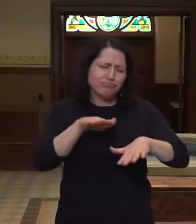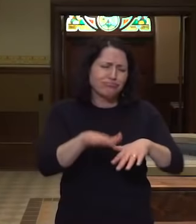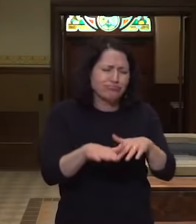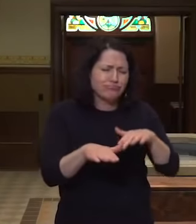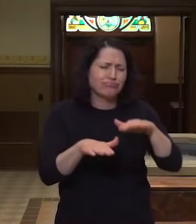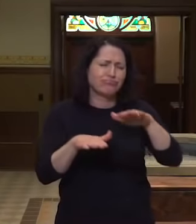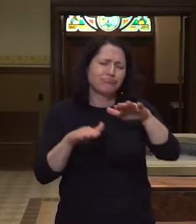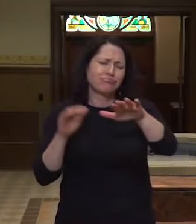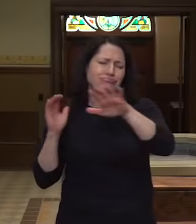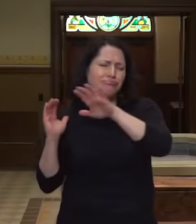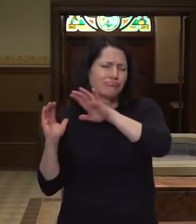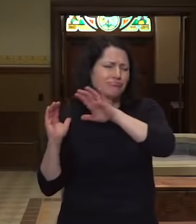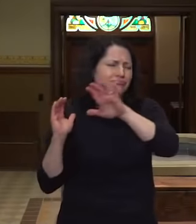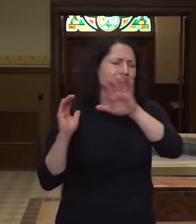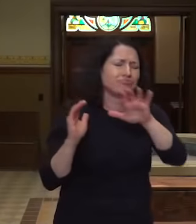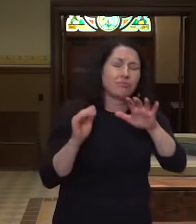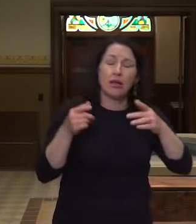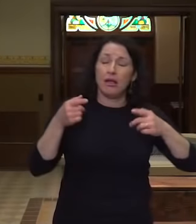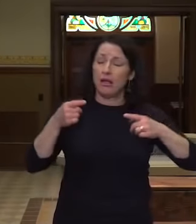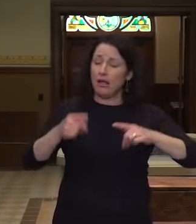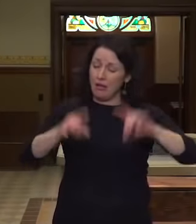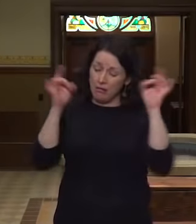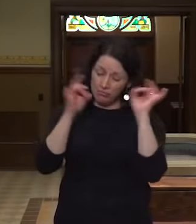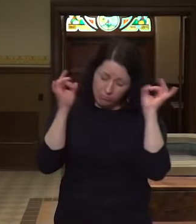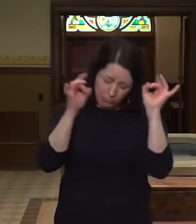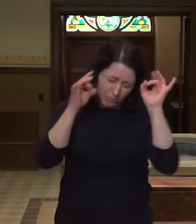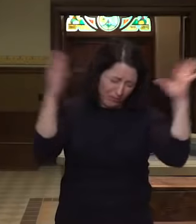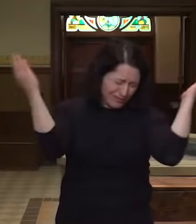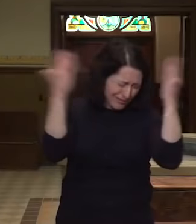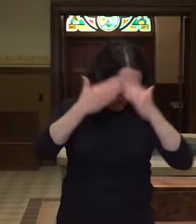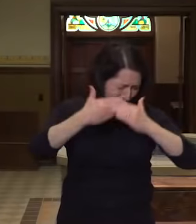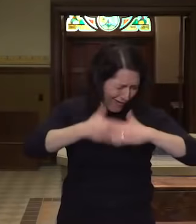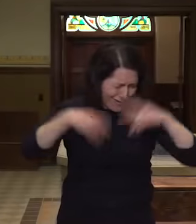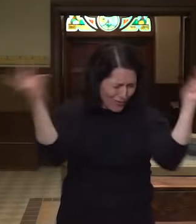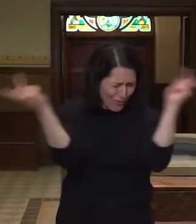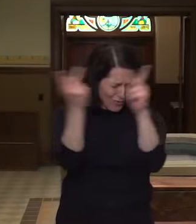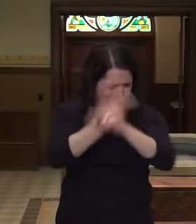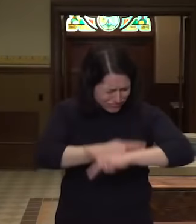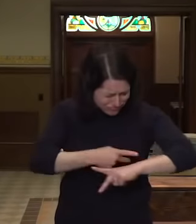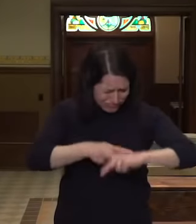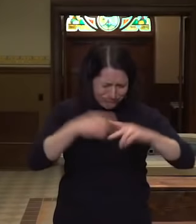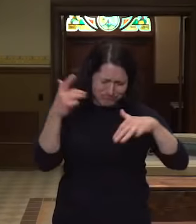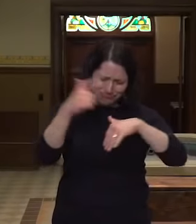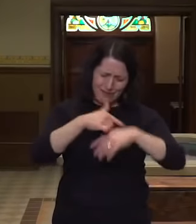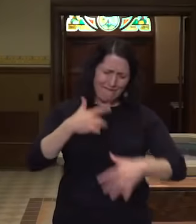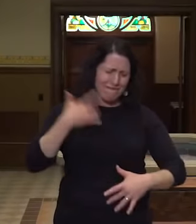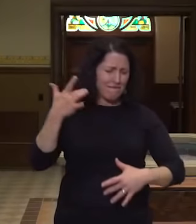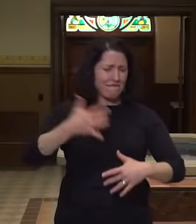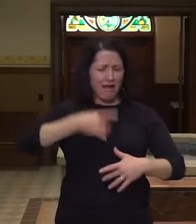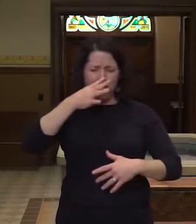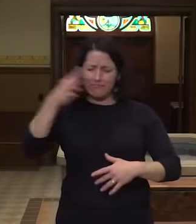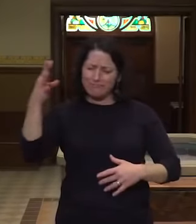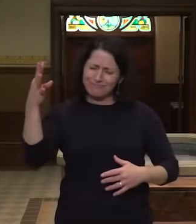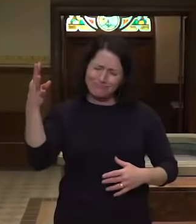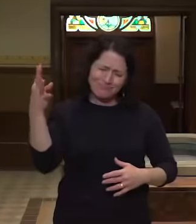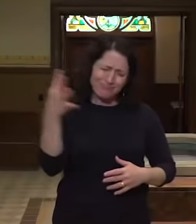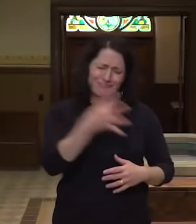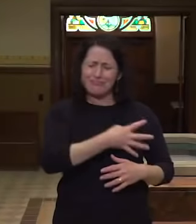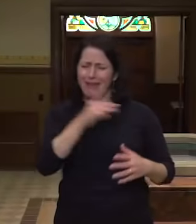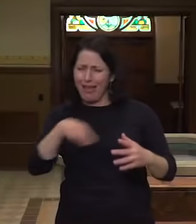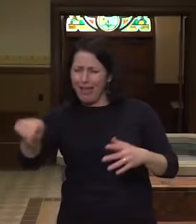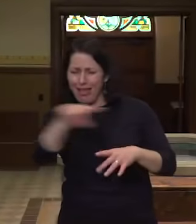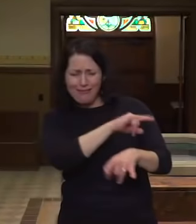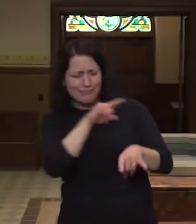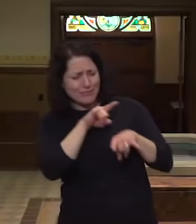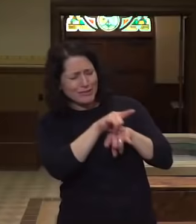And in his darkest hour, abandoned and betrayed, the